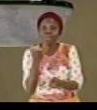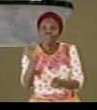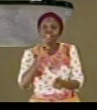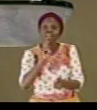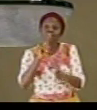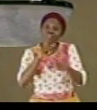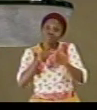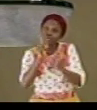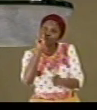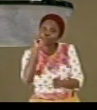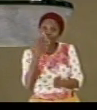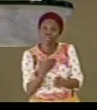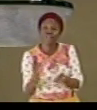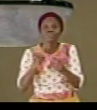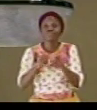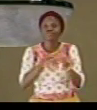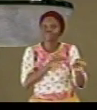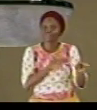but one thing to do.